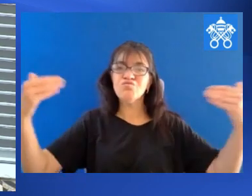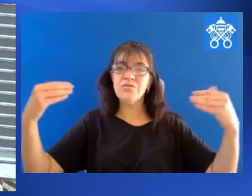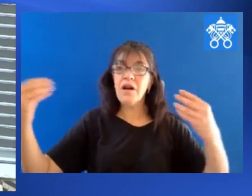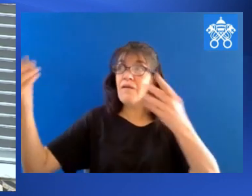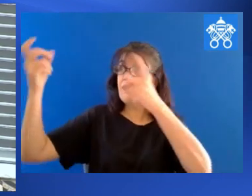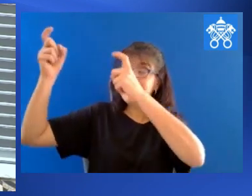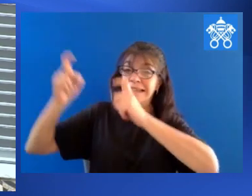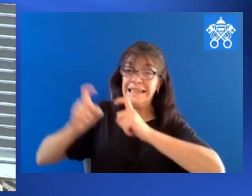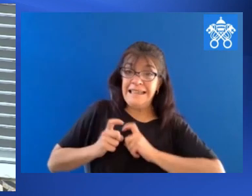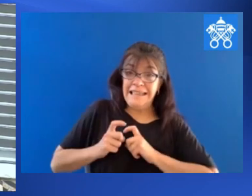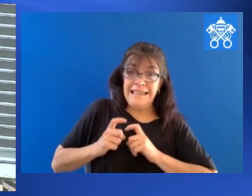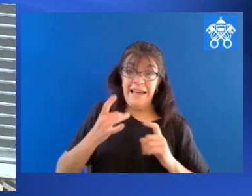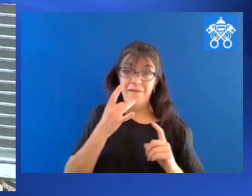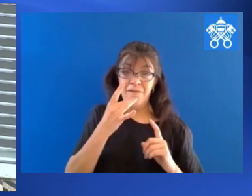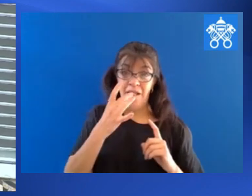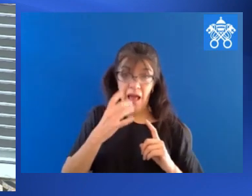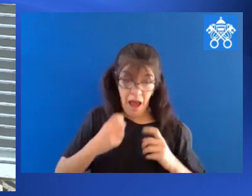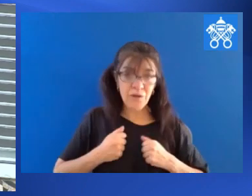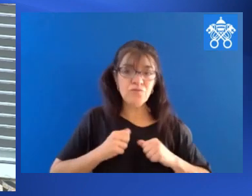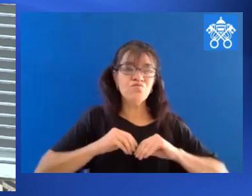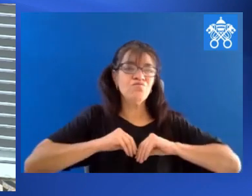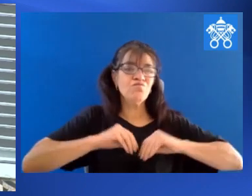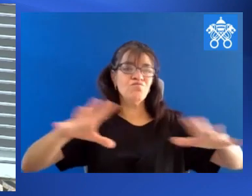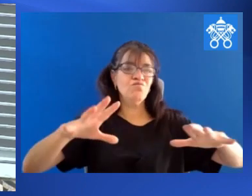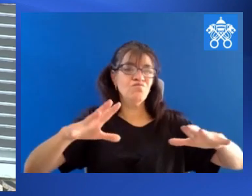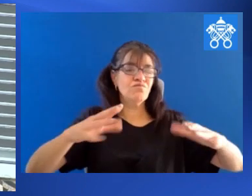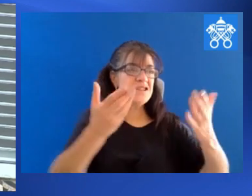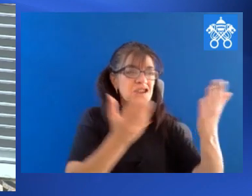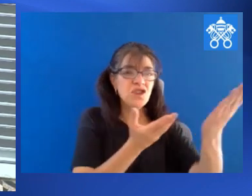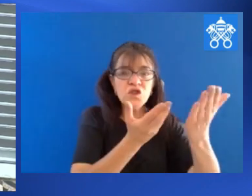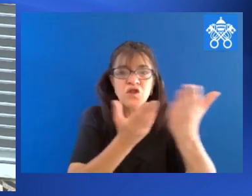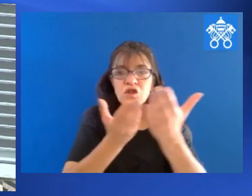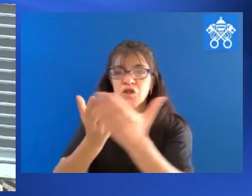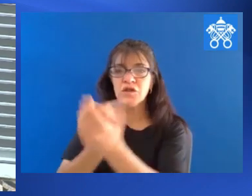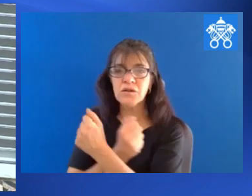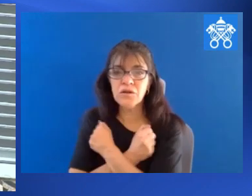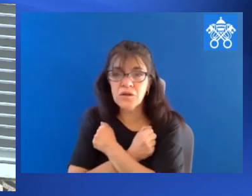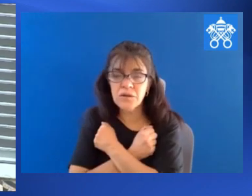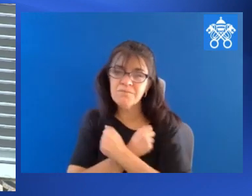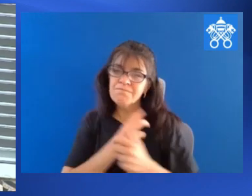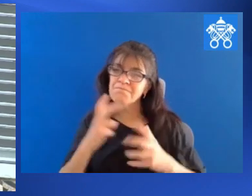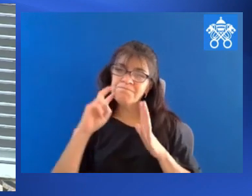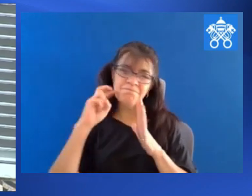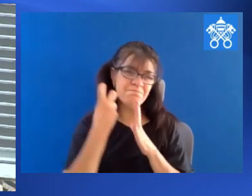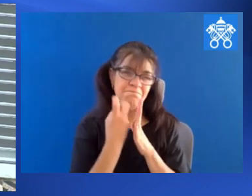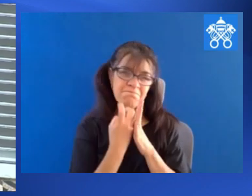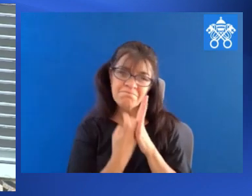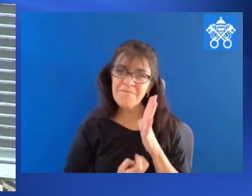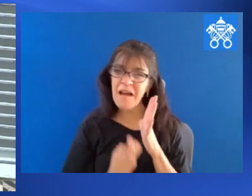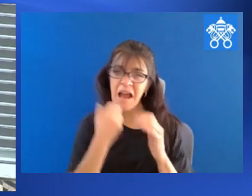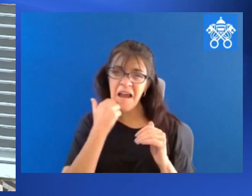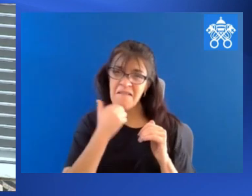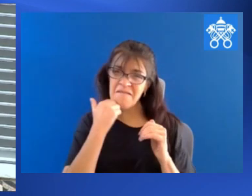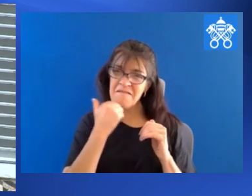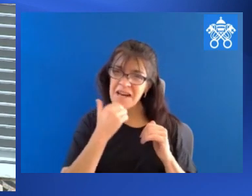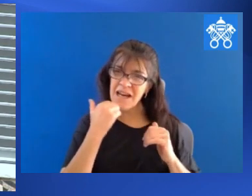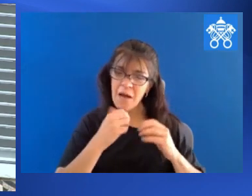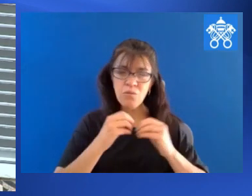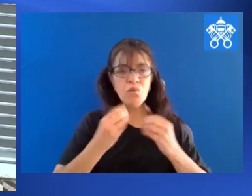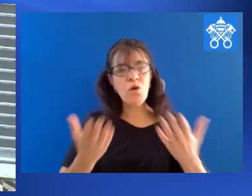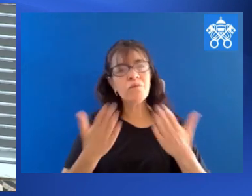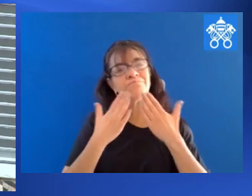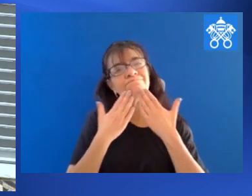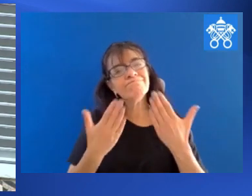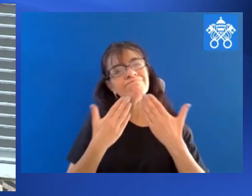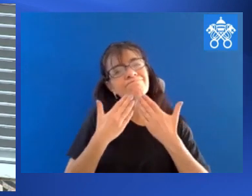to bring the light we have received to others as well through concrete acts of love, diving into our daily occupations